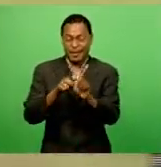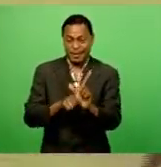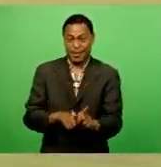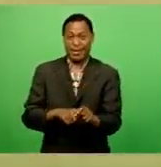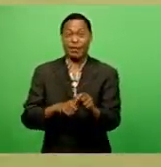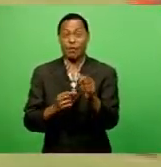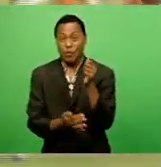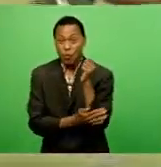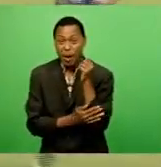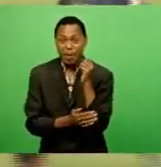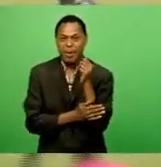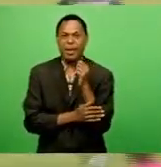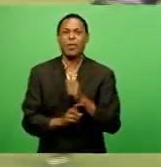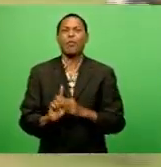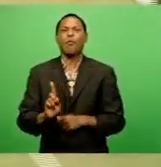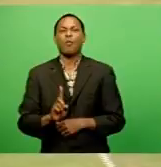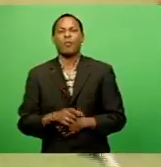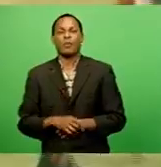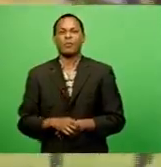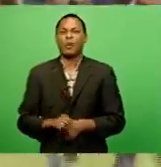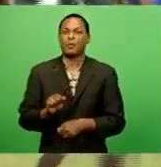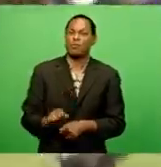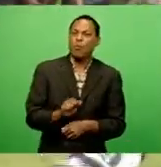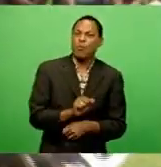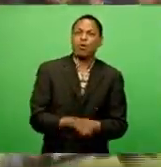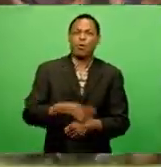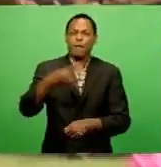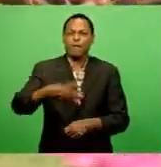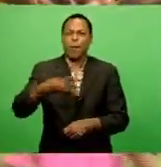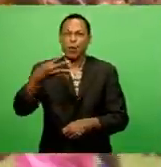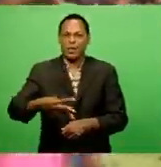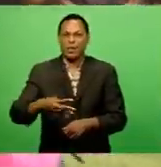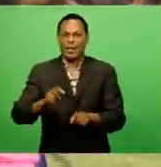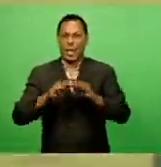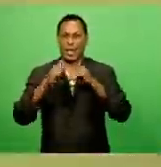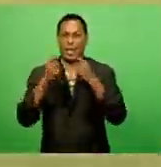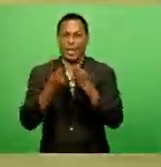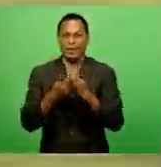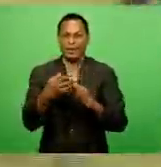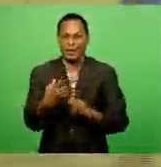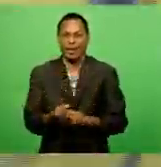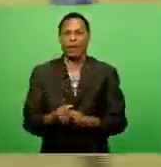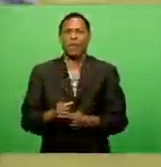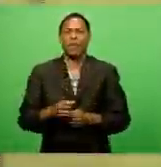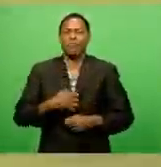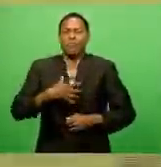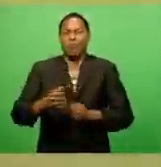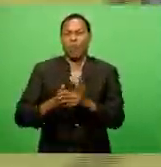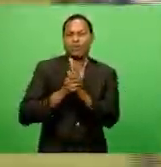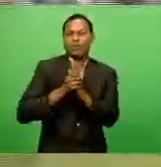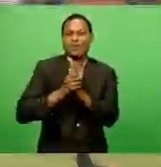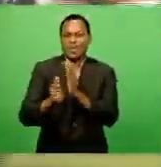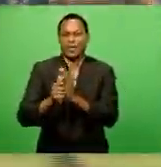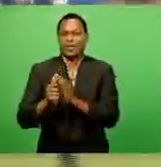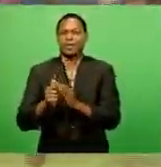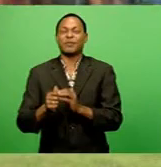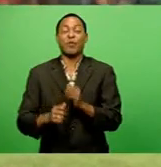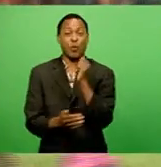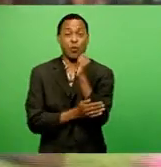be sponsoring 14 local sevens tournaments that they hope will churn out more talent for the rugby world. Sales